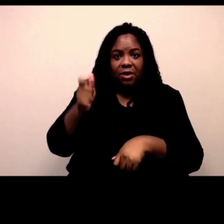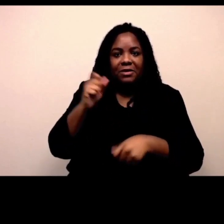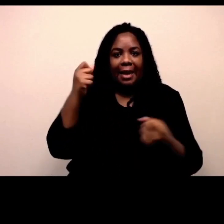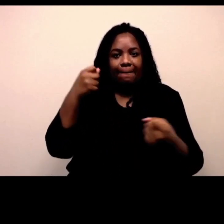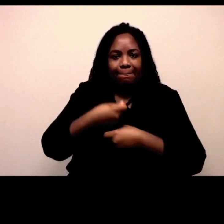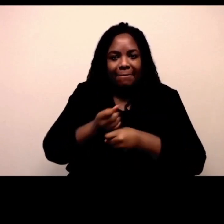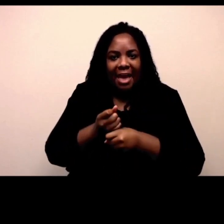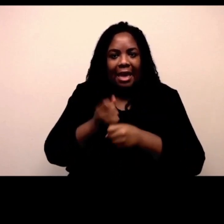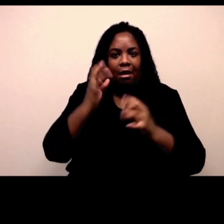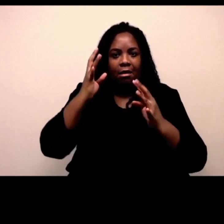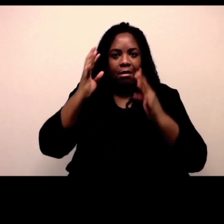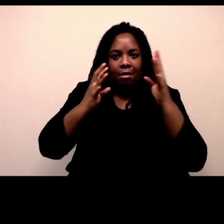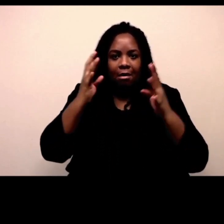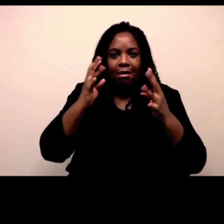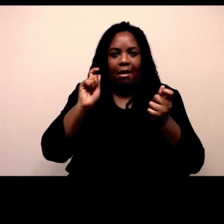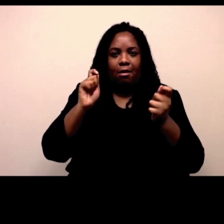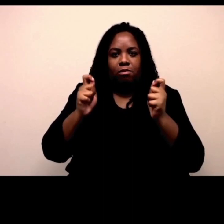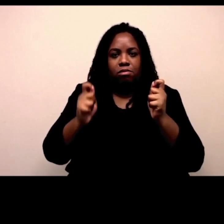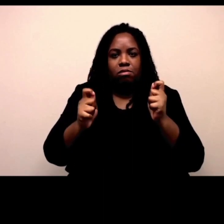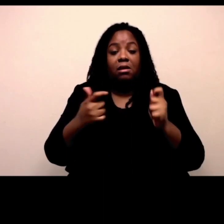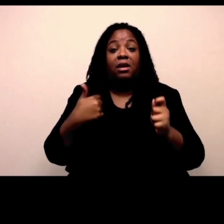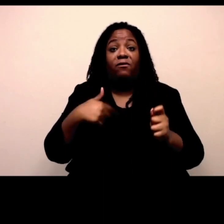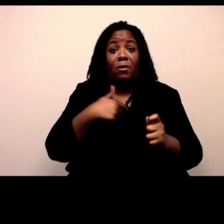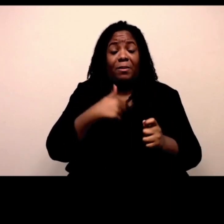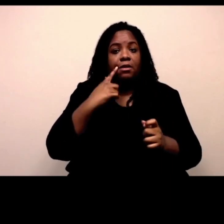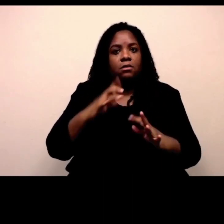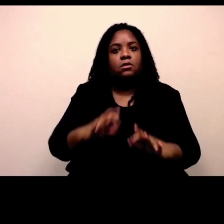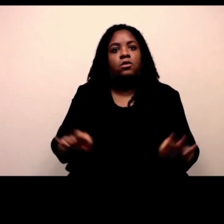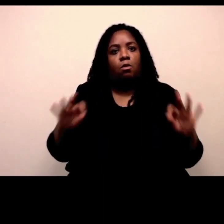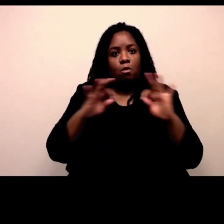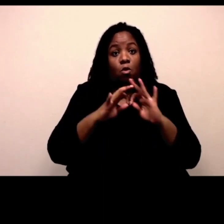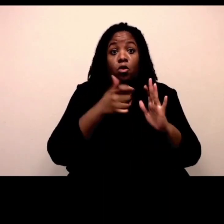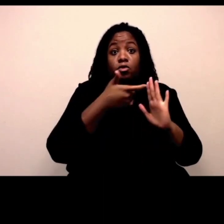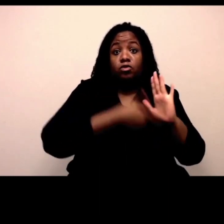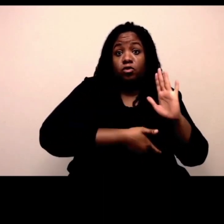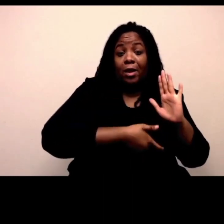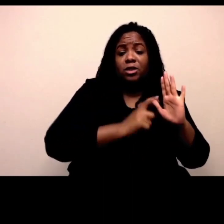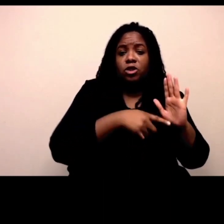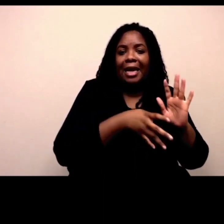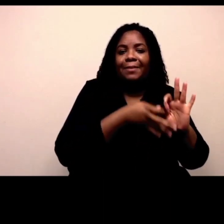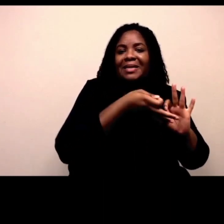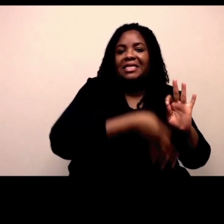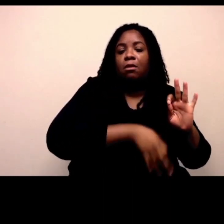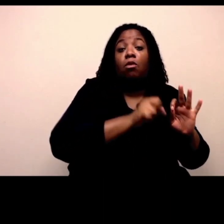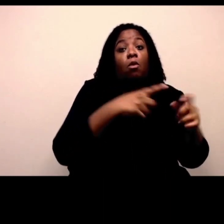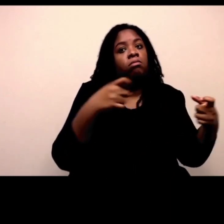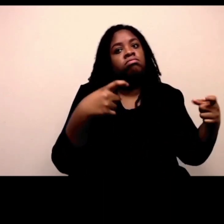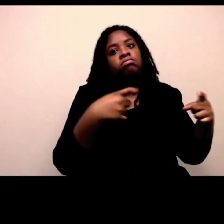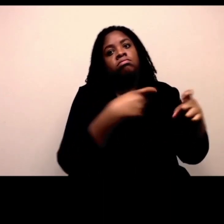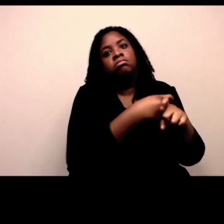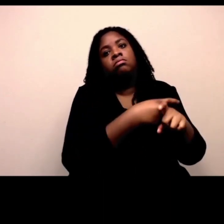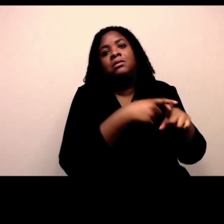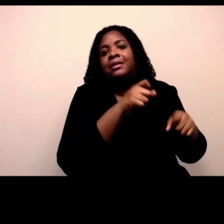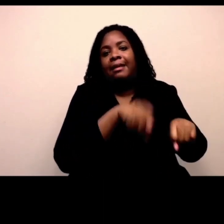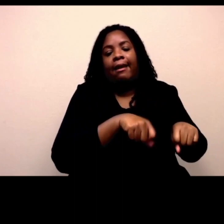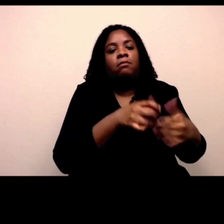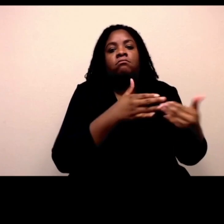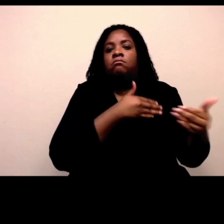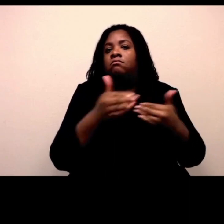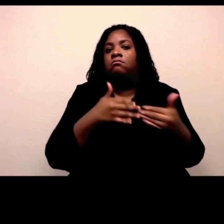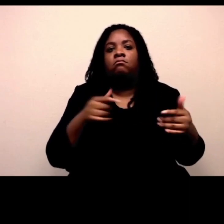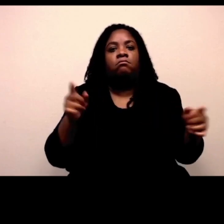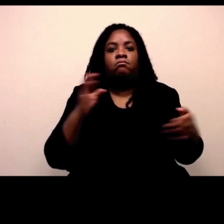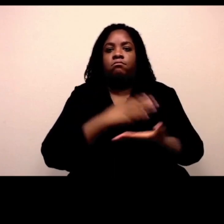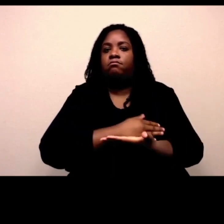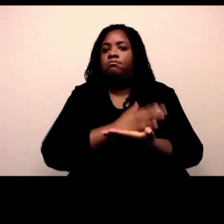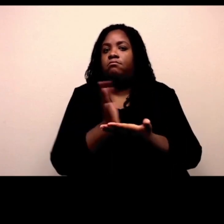and iterating. That's the biggest thing for me, because when Scratch can be as simple or as complicated as you want it to be. And you can